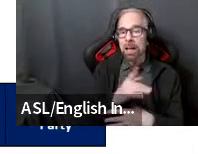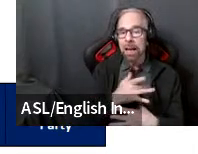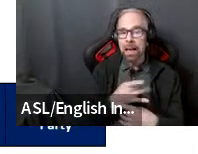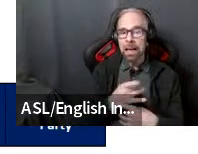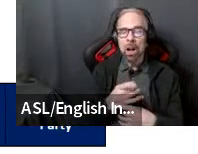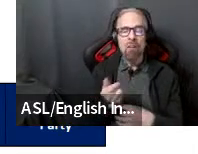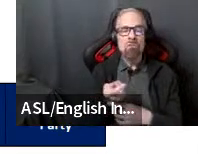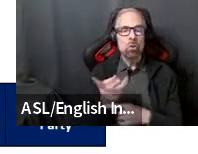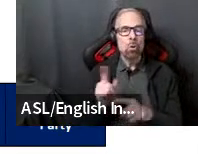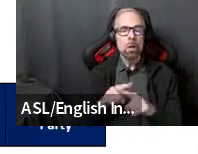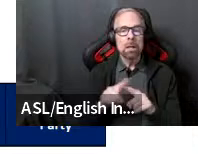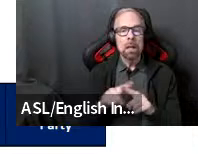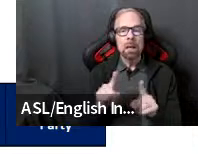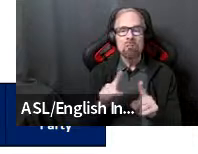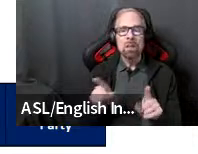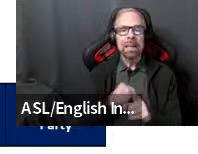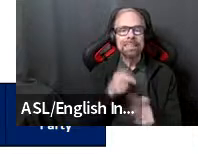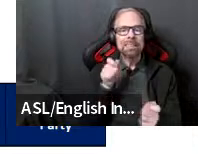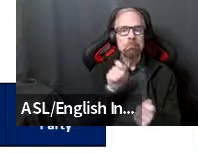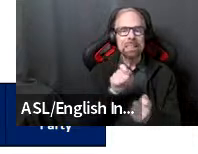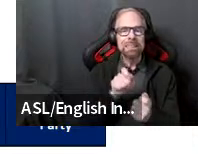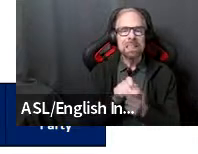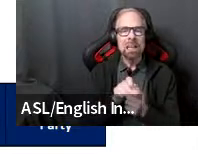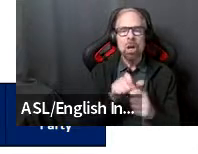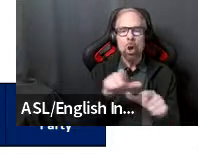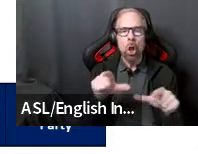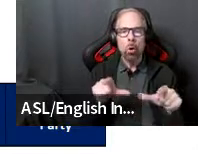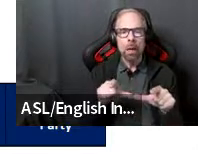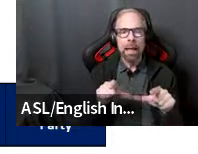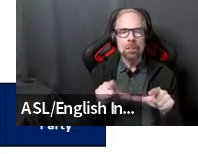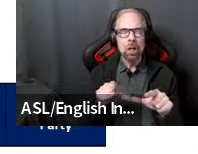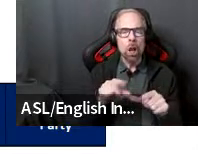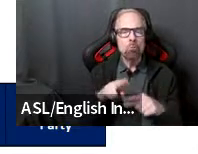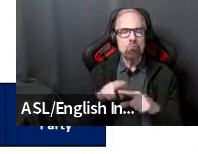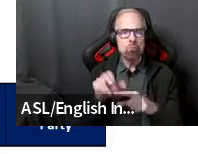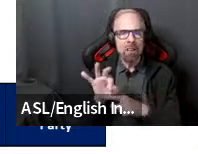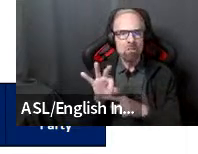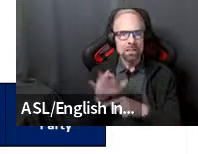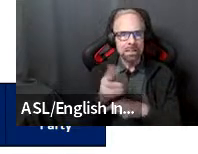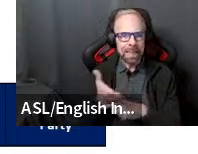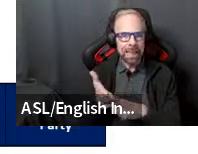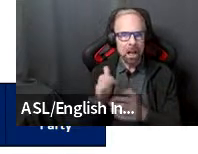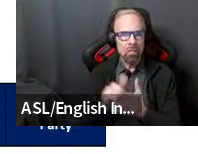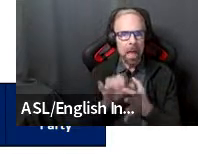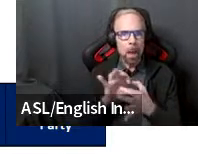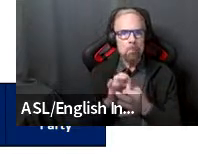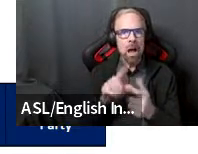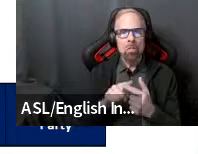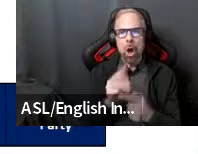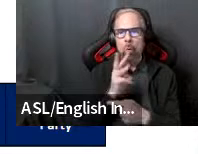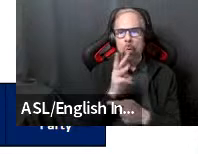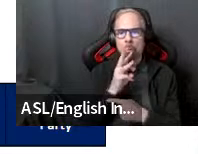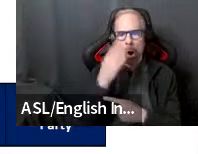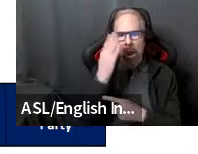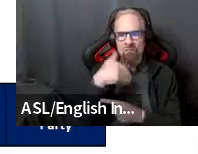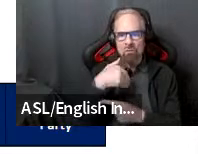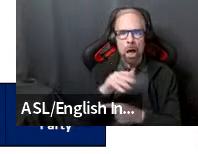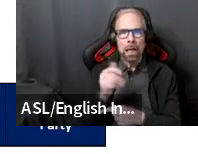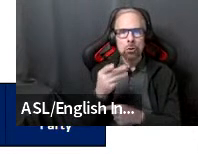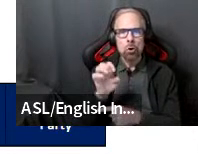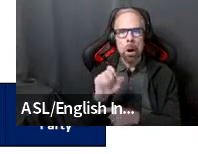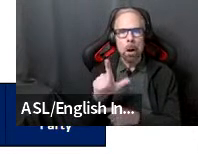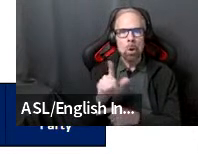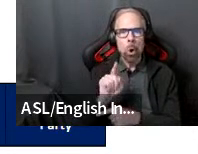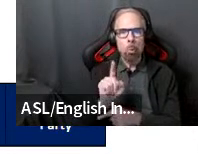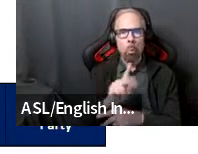few different hyper-specific locational references here. And so this is about that sort of waterfront Terminal 1 space. And then lower down, you do